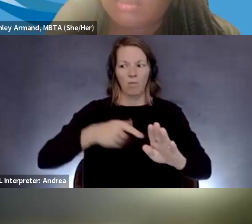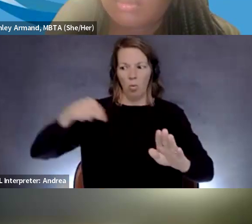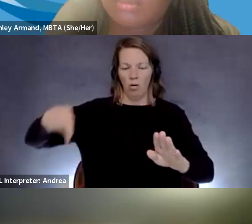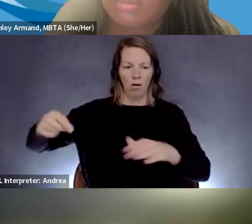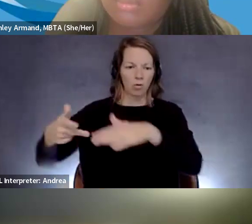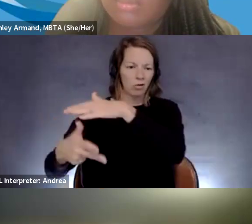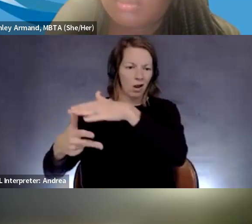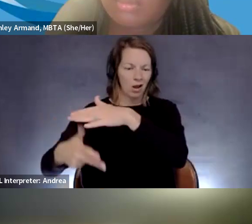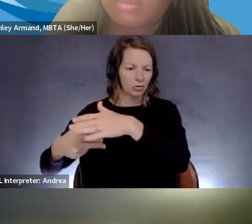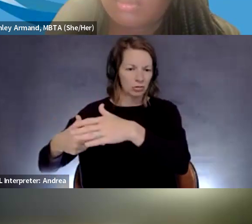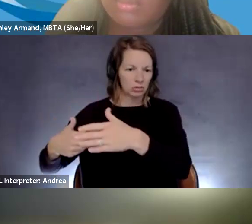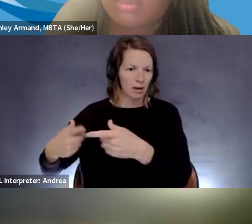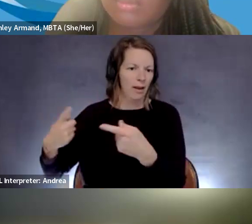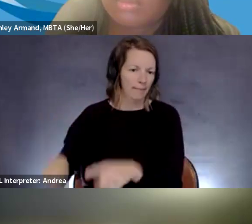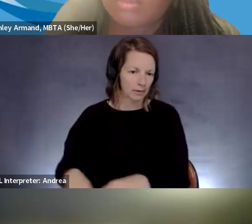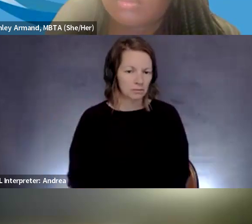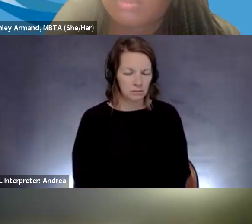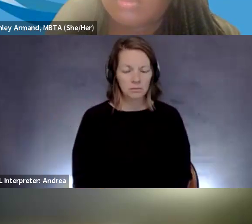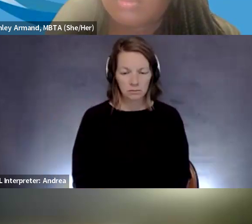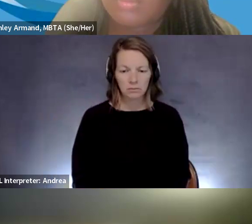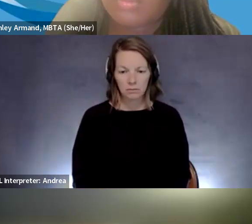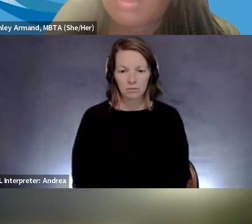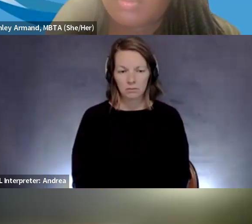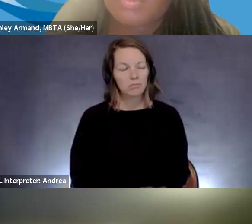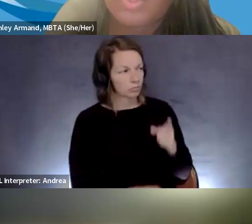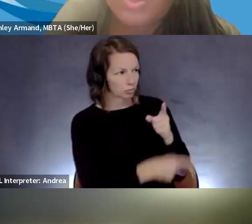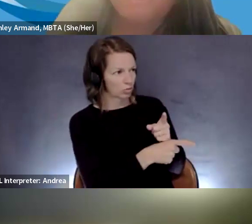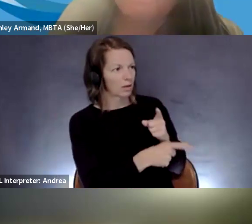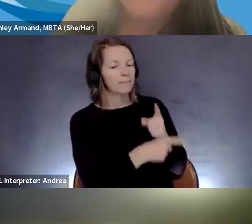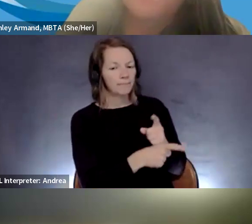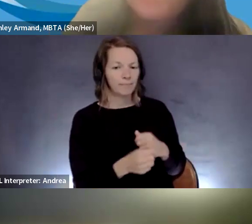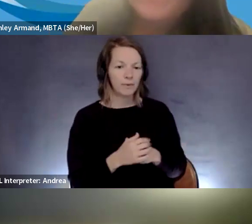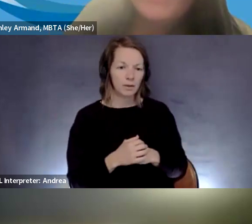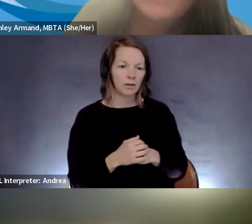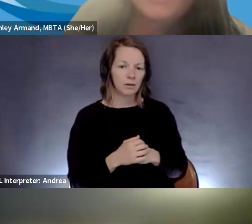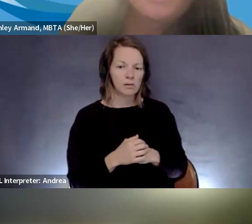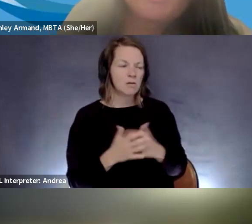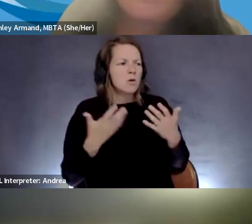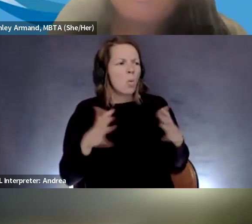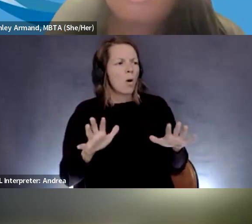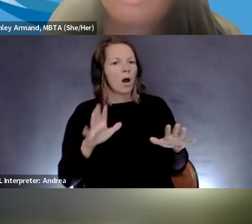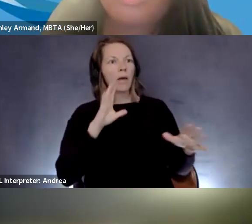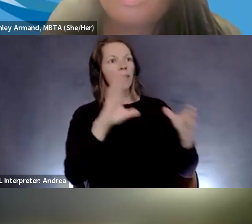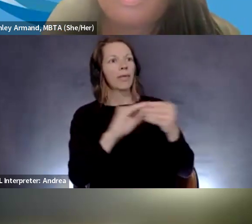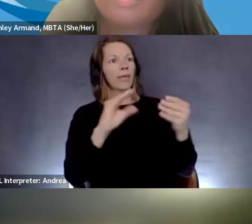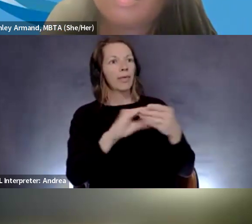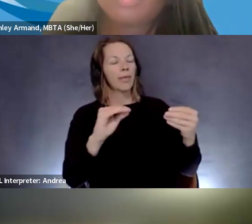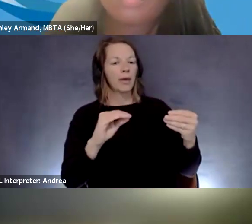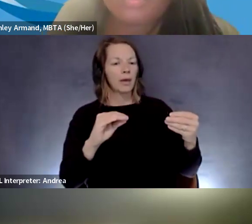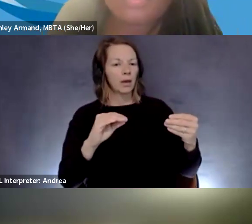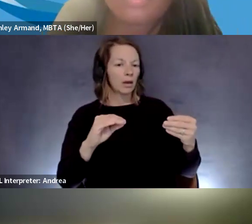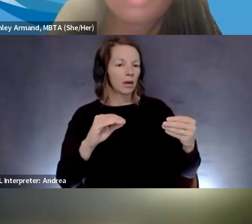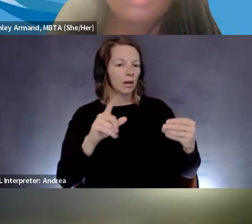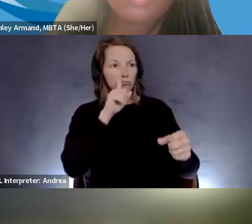that garage project happens. That's correct, Joe. That's why I didn't want to, we don't want to commit to the timeline on